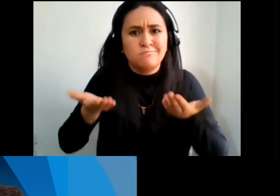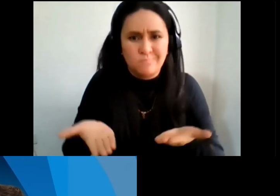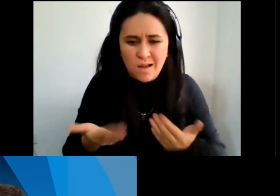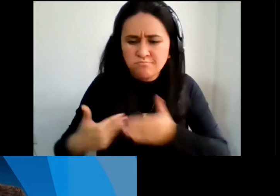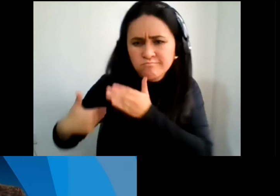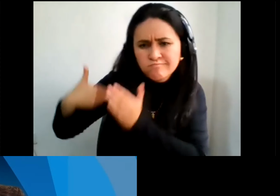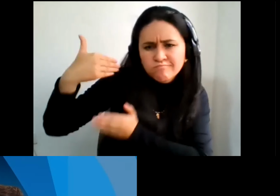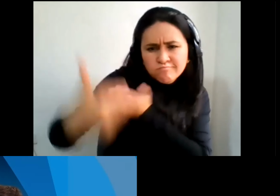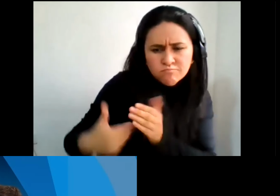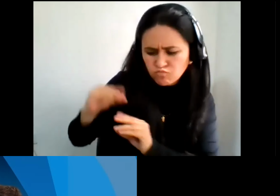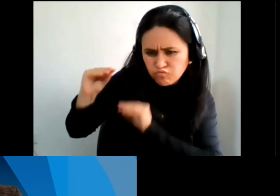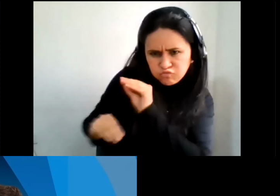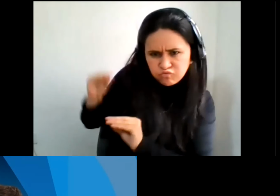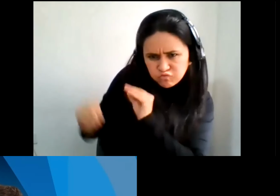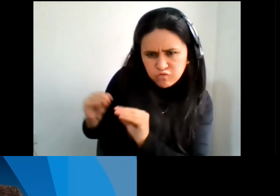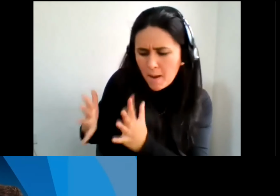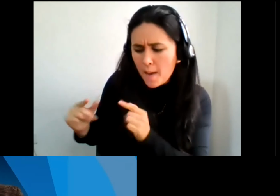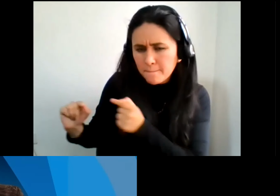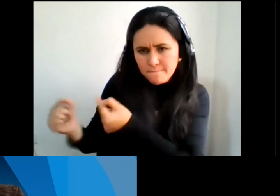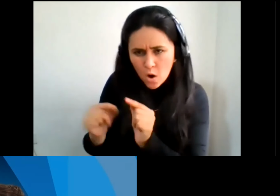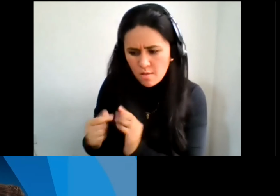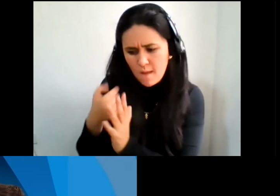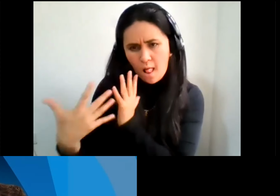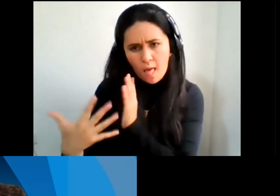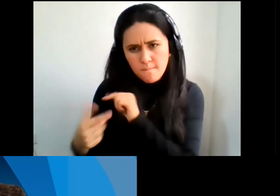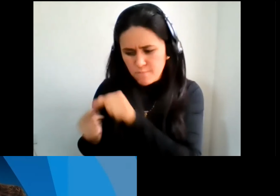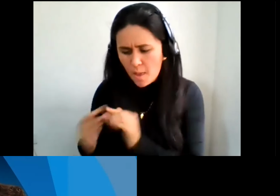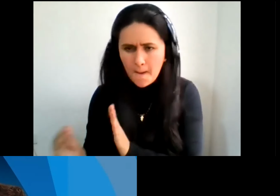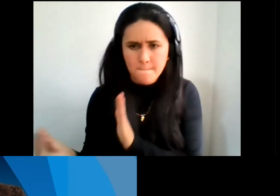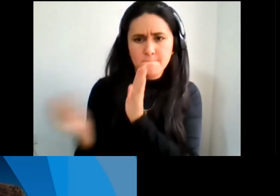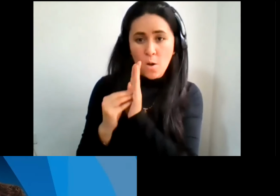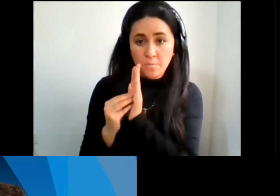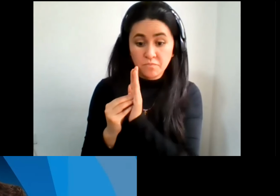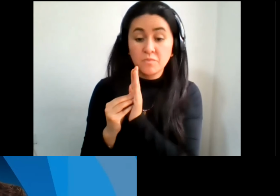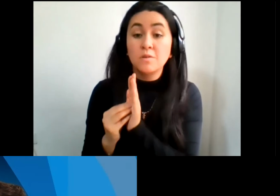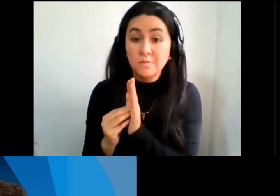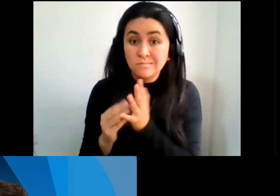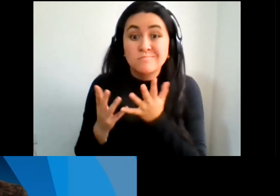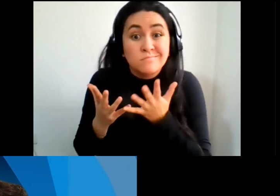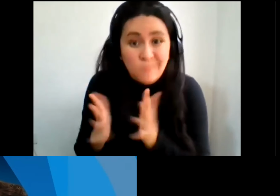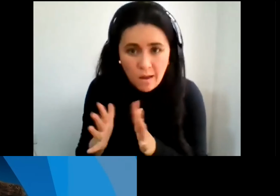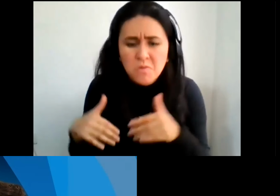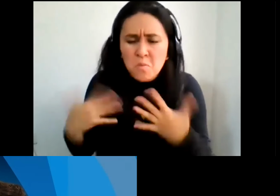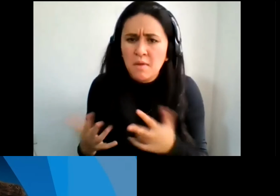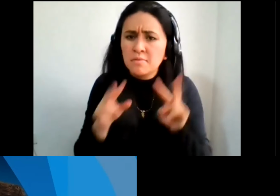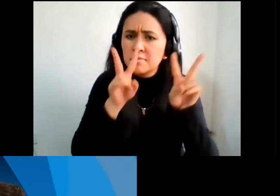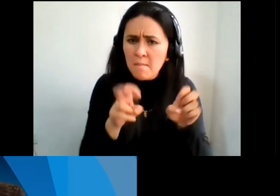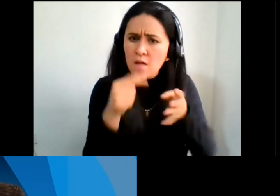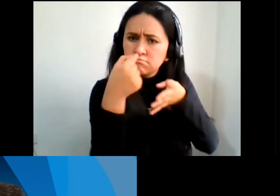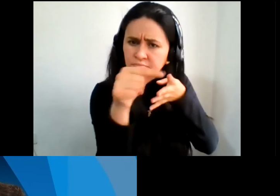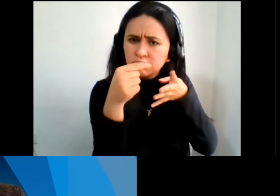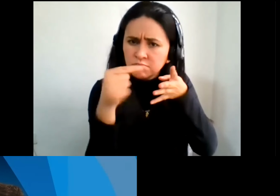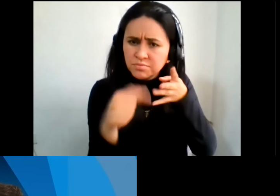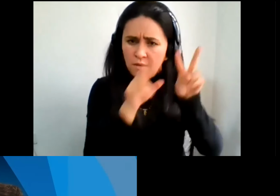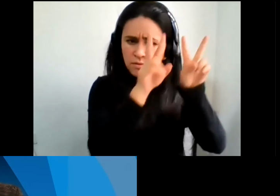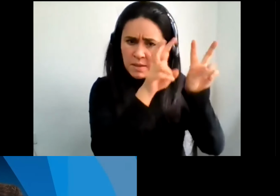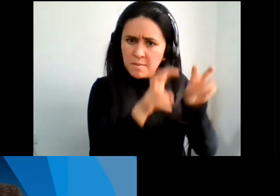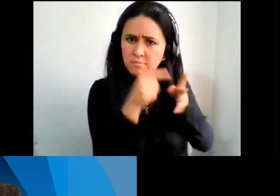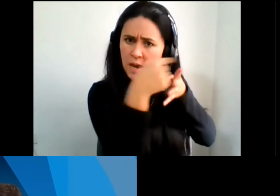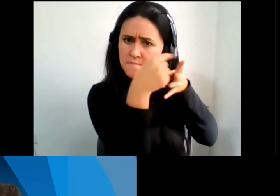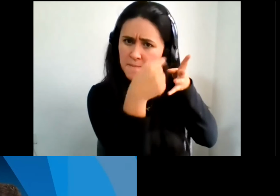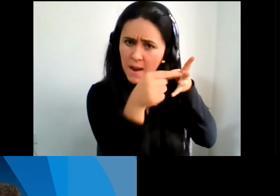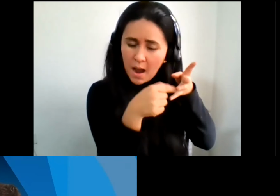to serve the policy formulation services. And then there will be a series of other different topics, which in a